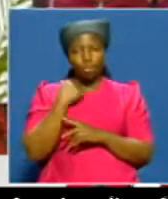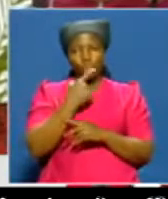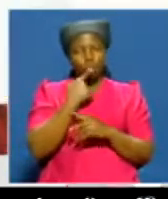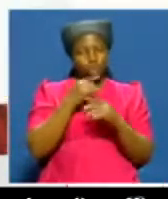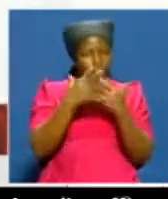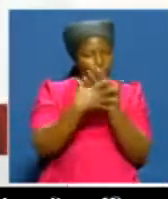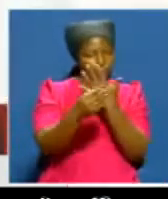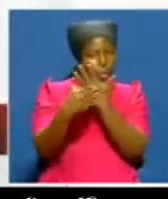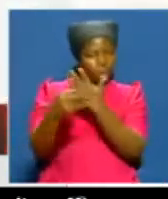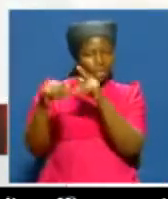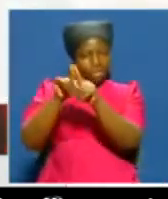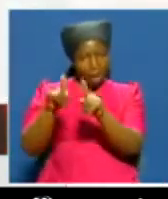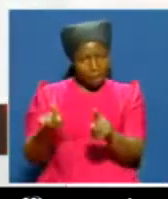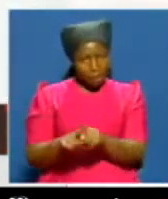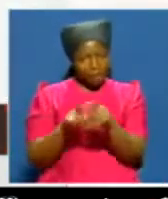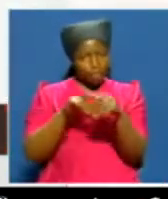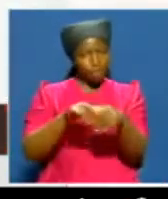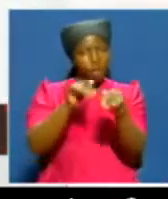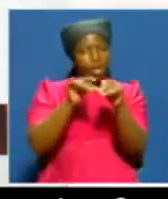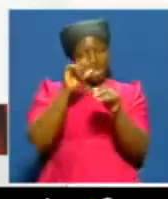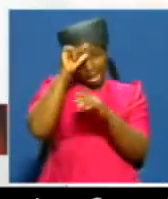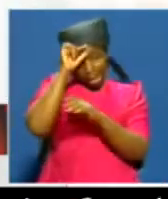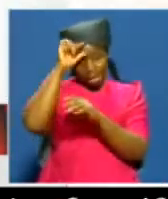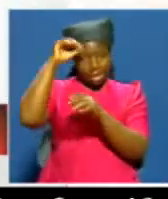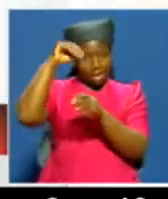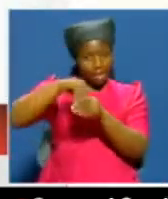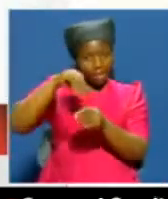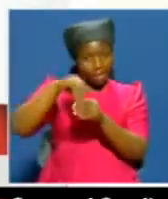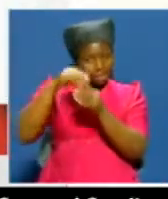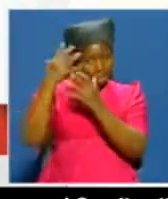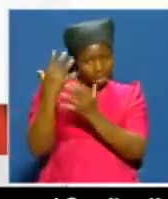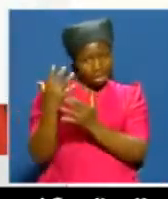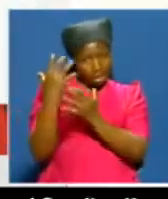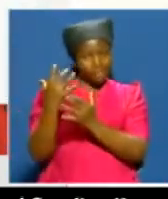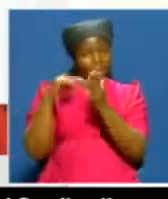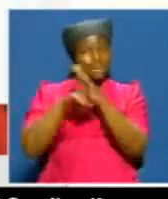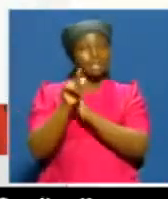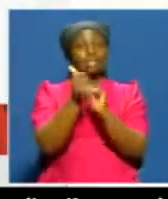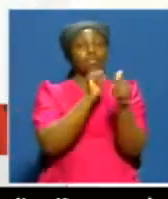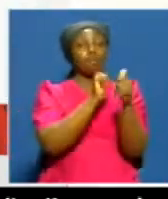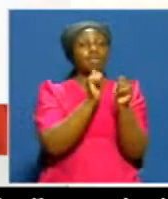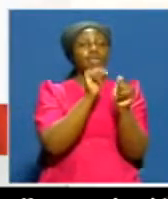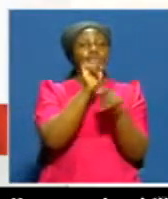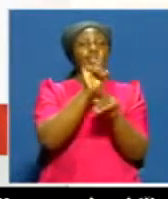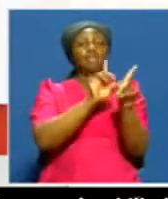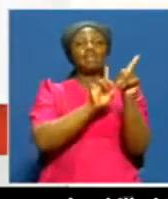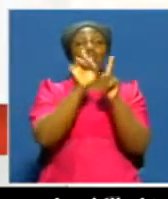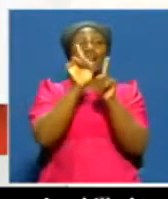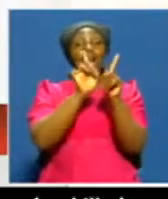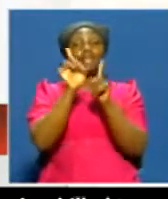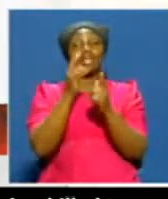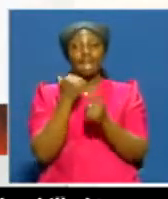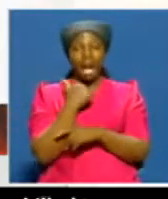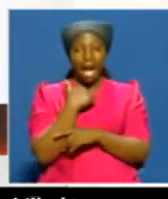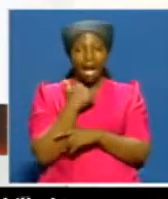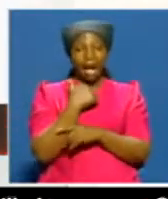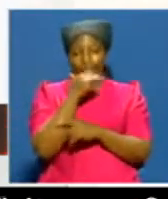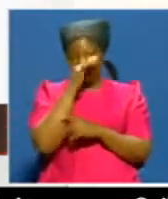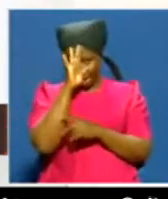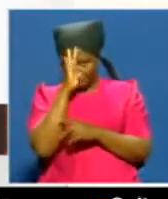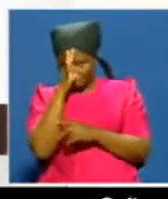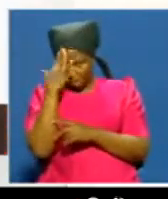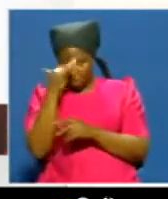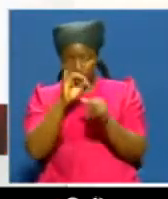industry. This journey, unfortunately, has been characterized by the uncertainties due to the